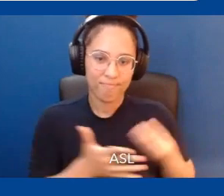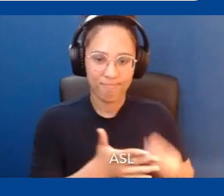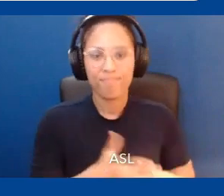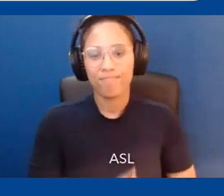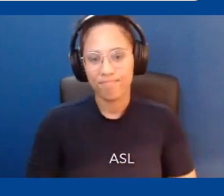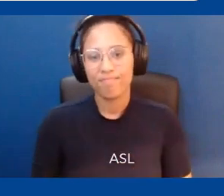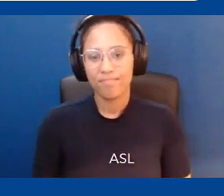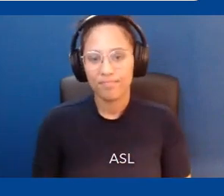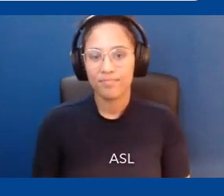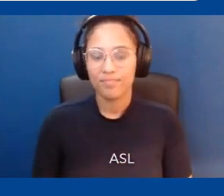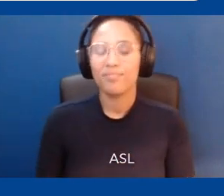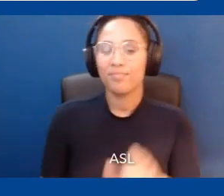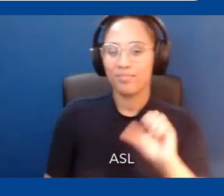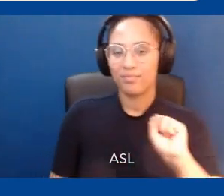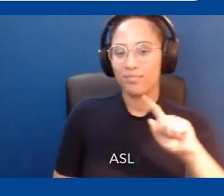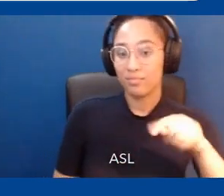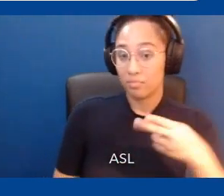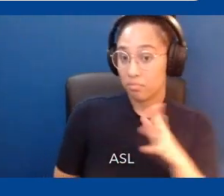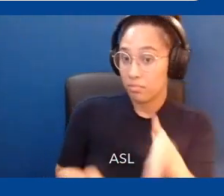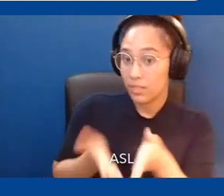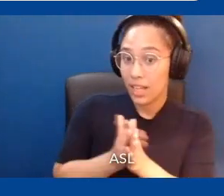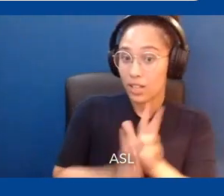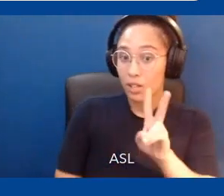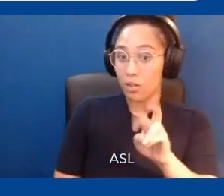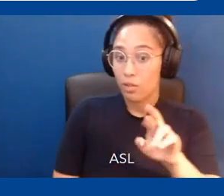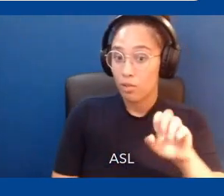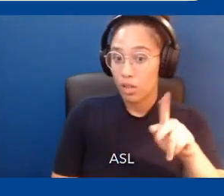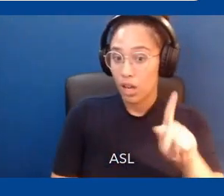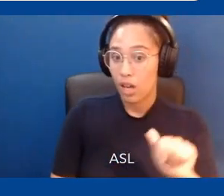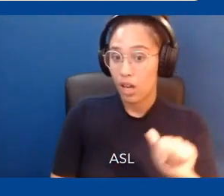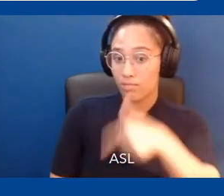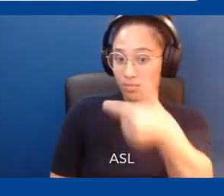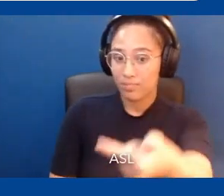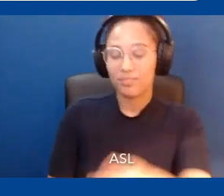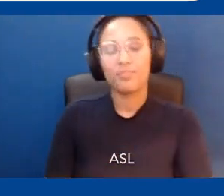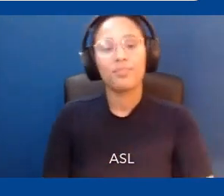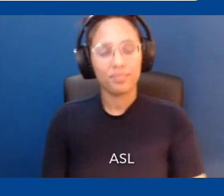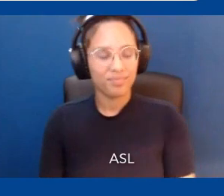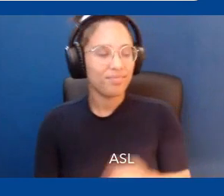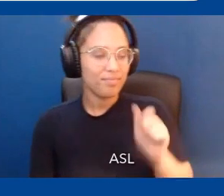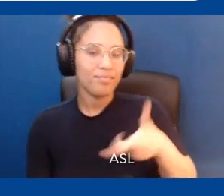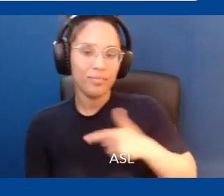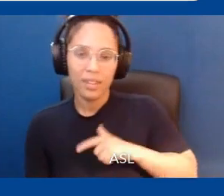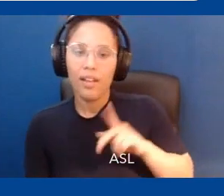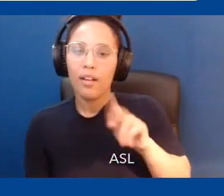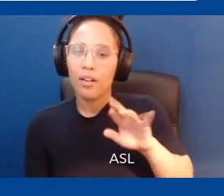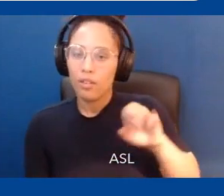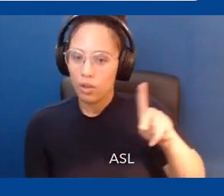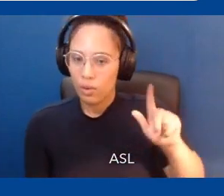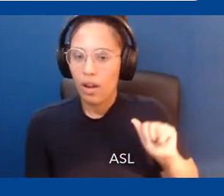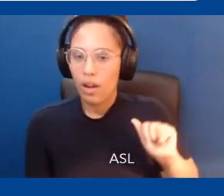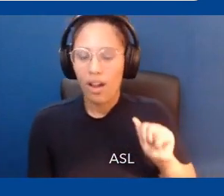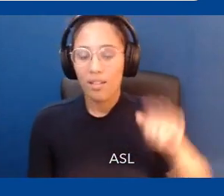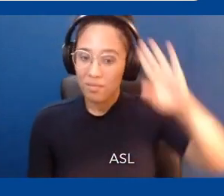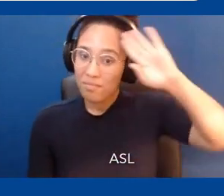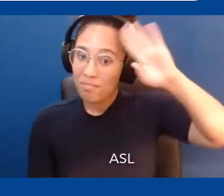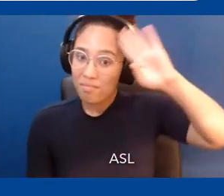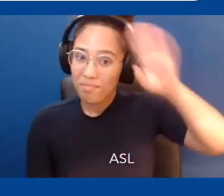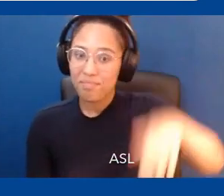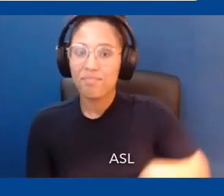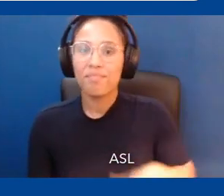Veronika, could you go next? Hi everyone, my name is Veronika Kusumaryati. I'm